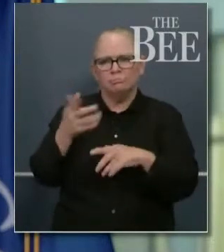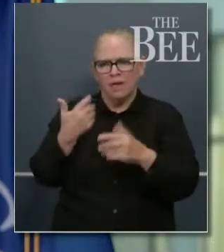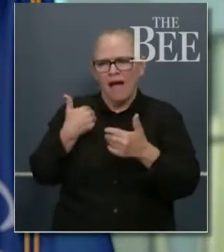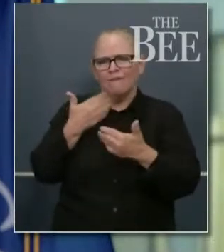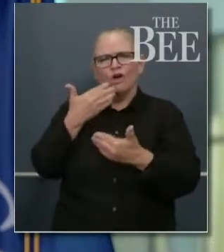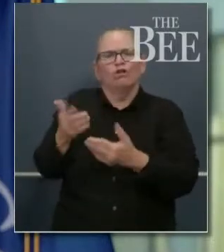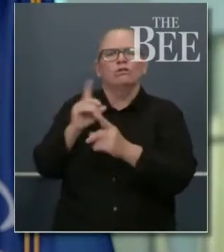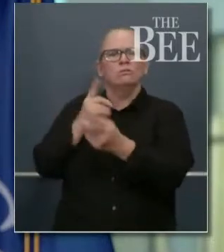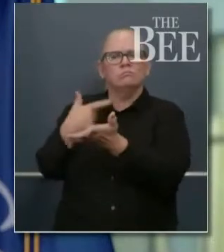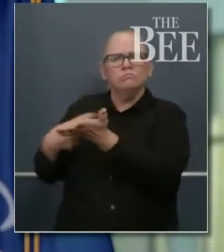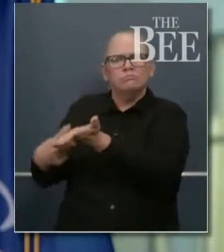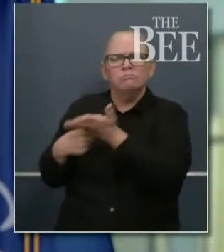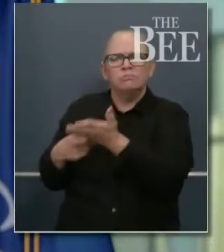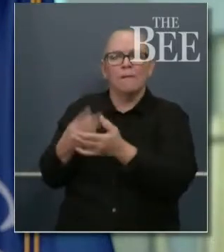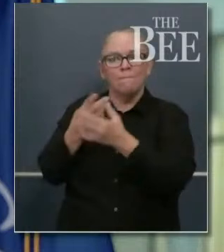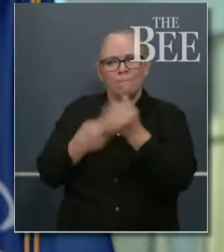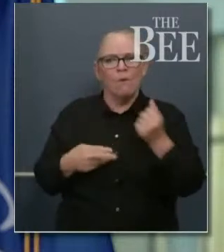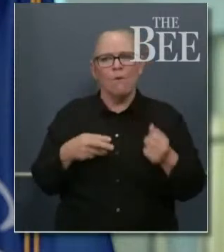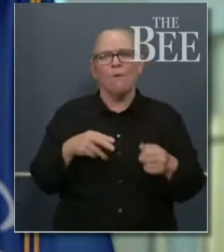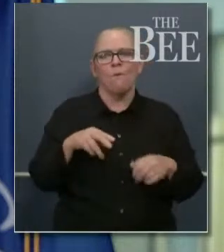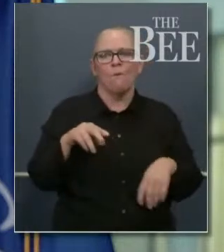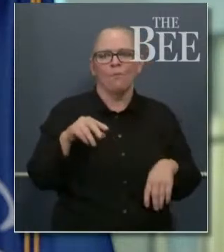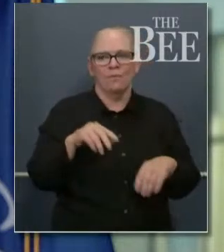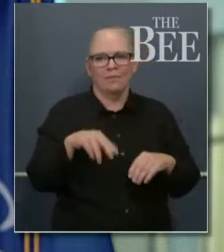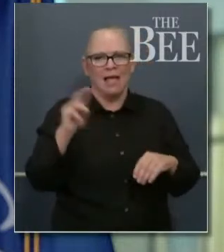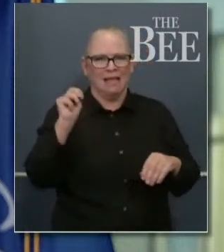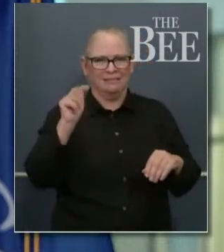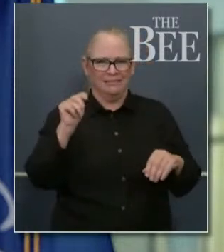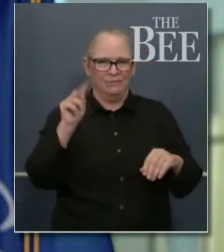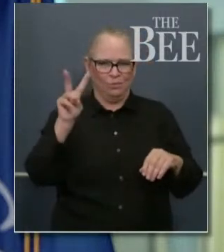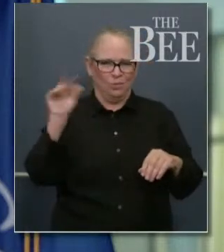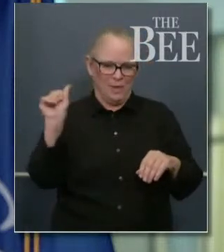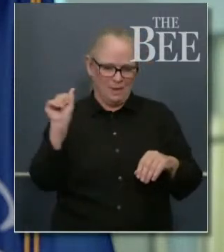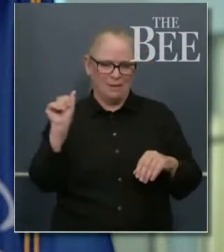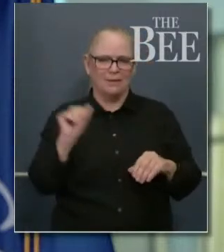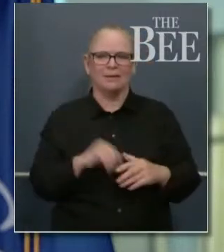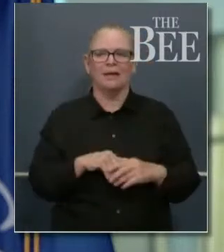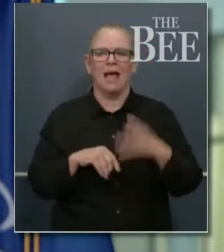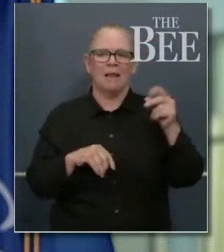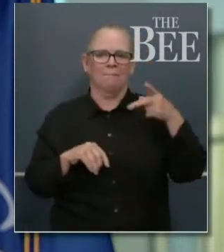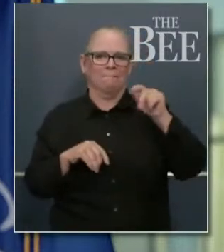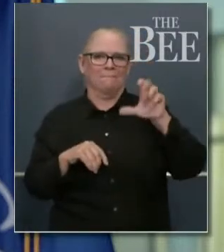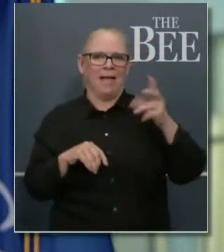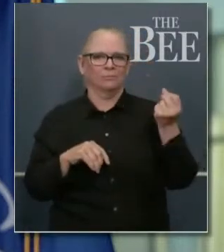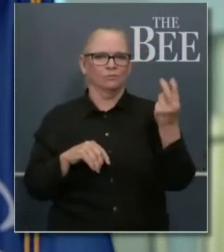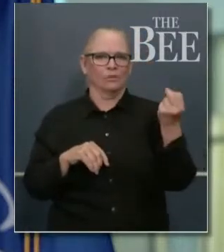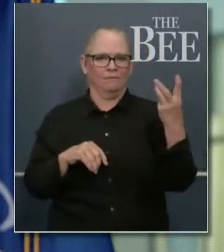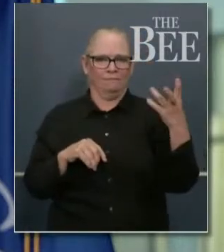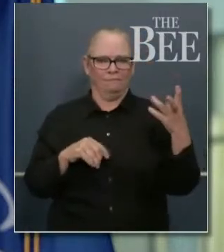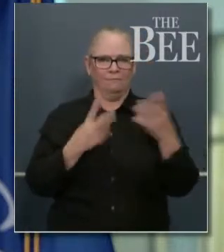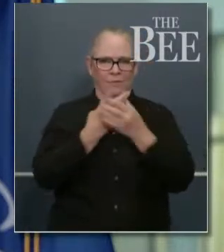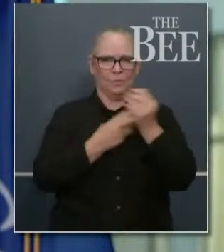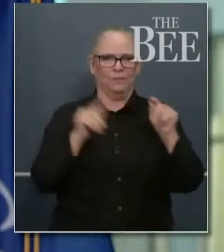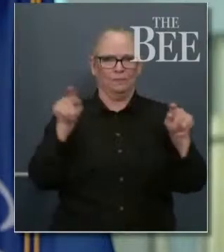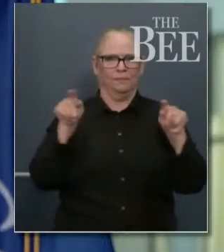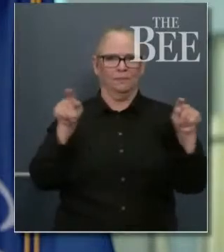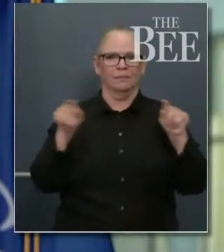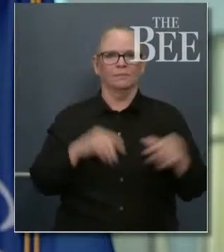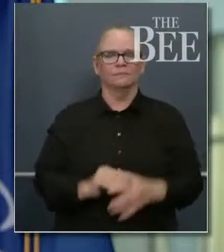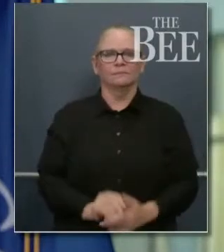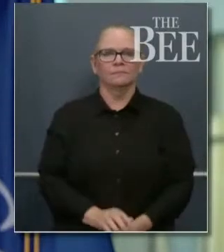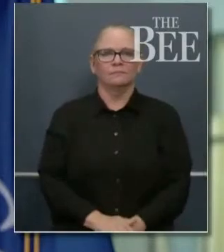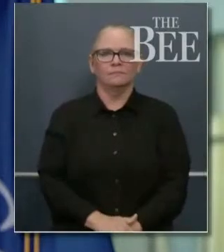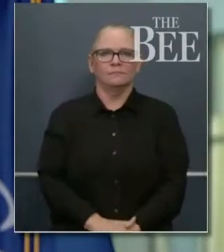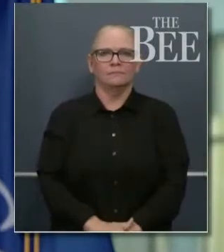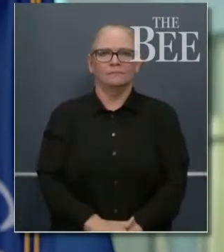and NC2A on testing issues. Again, good progress in that space. And as it relates to cohorting, we